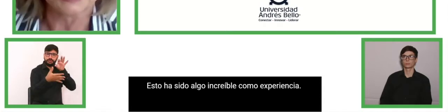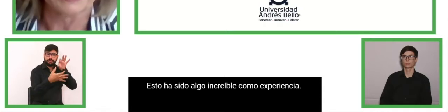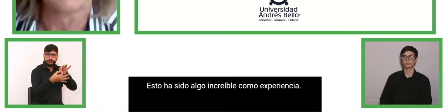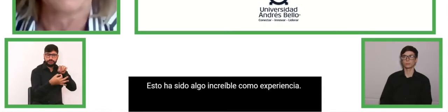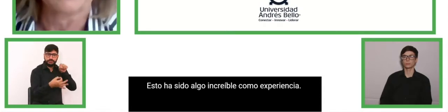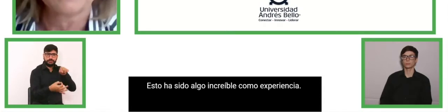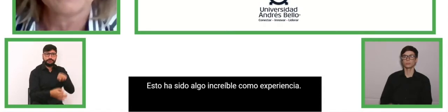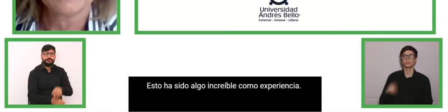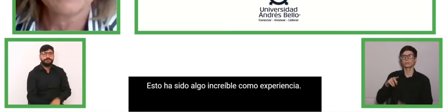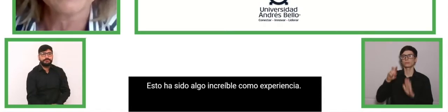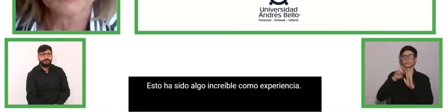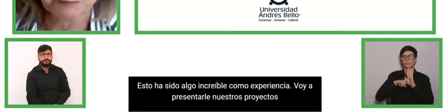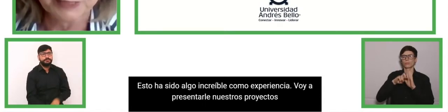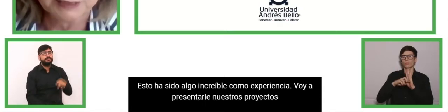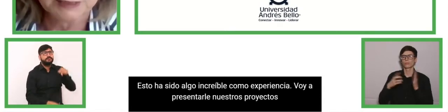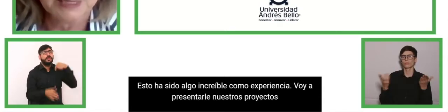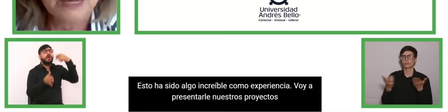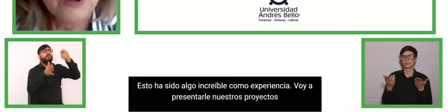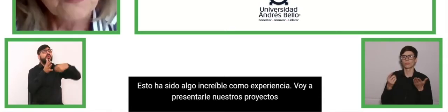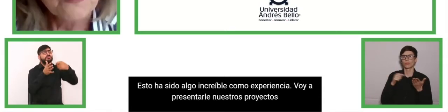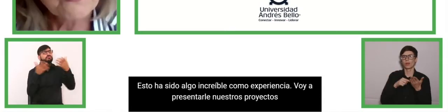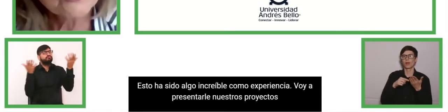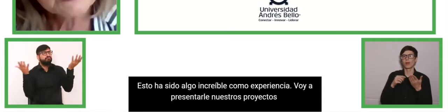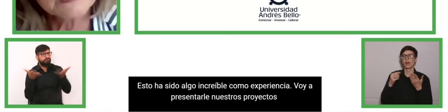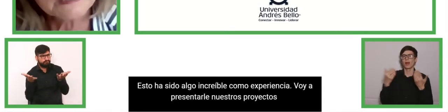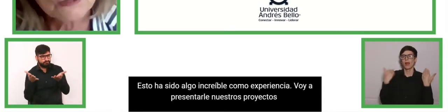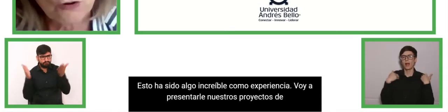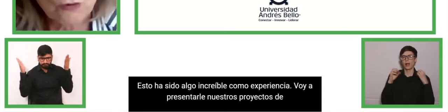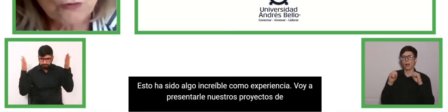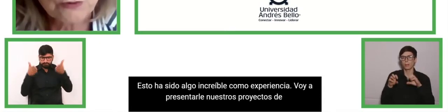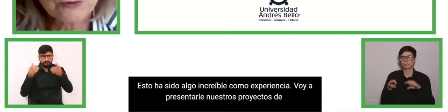University Setting. Next, please.